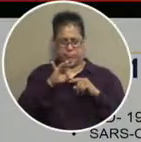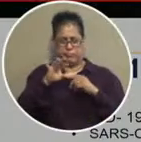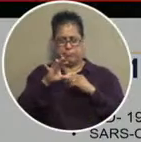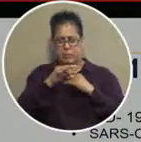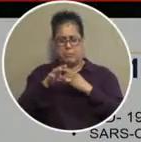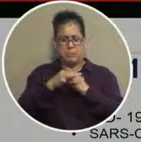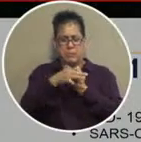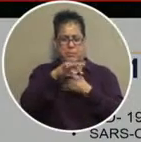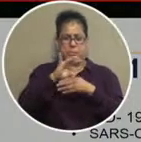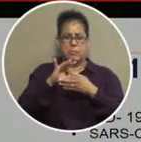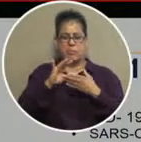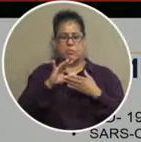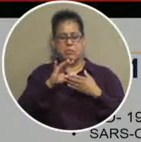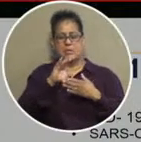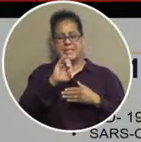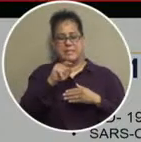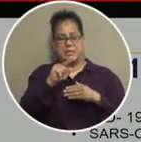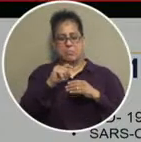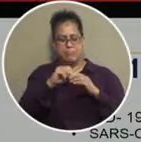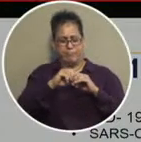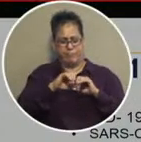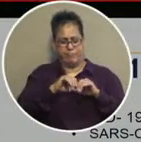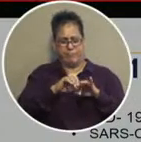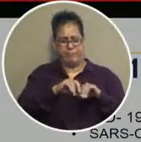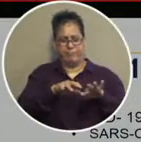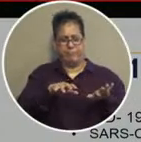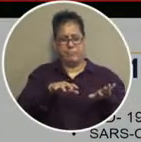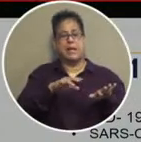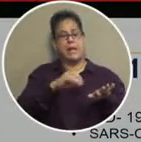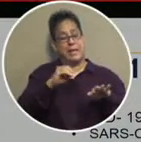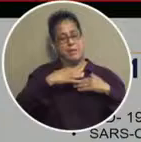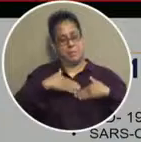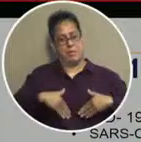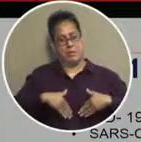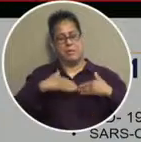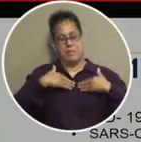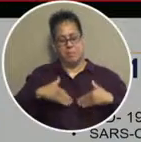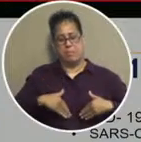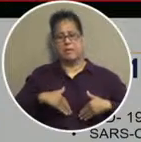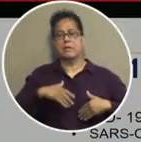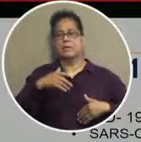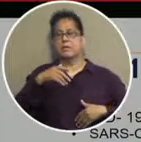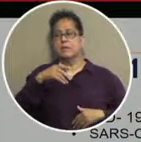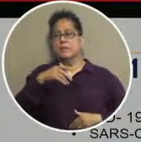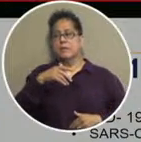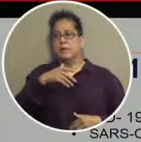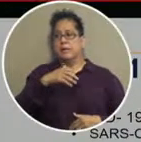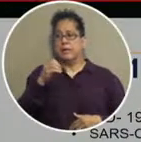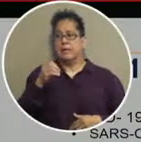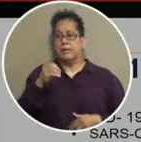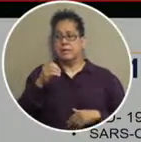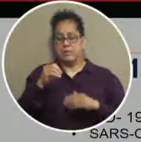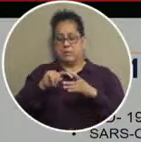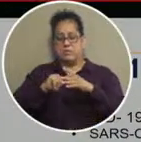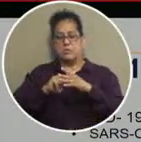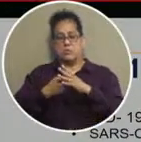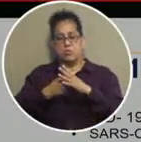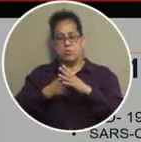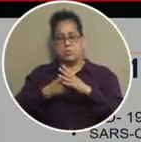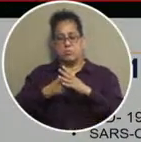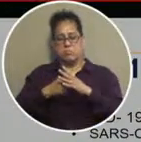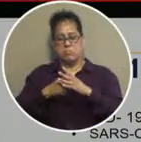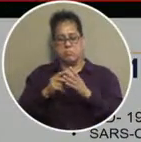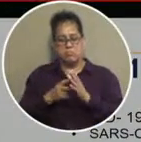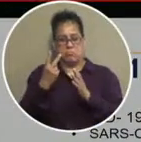and starts invading the cells and ultimately the body. The body becomes viremic and starts